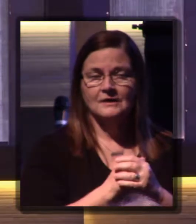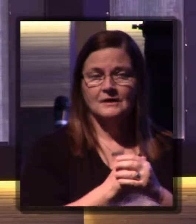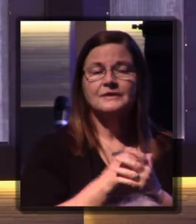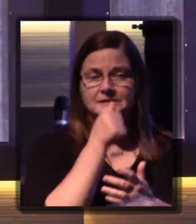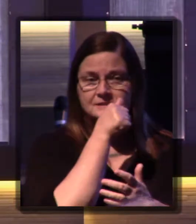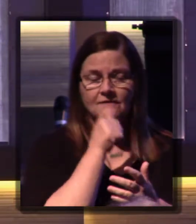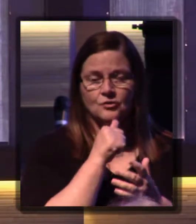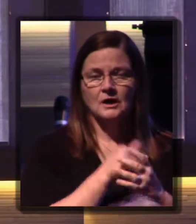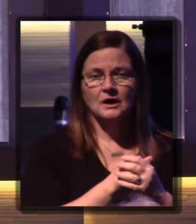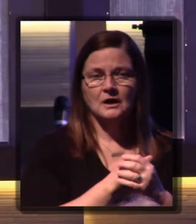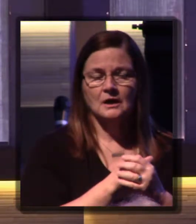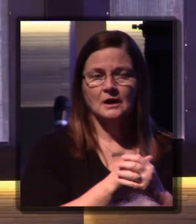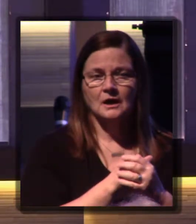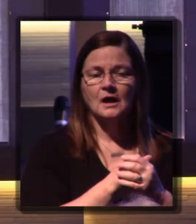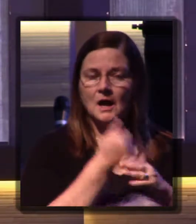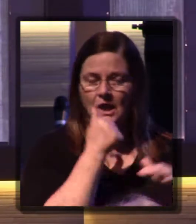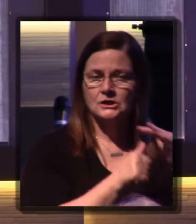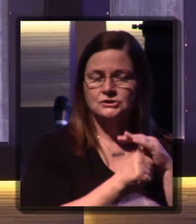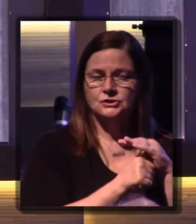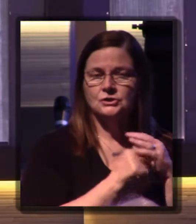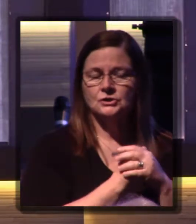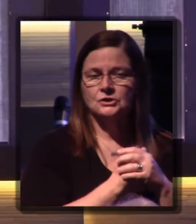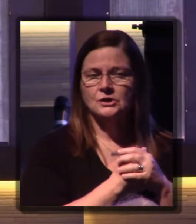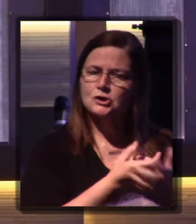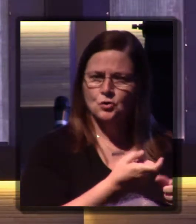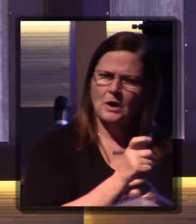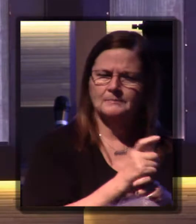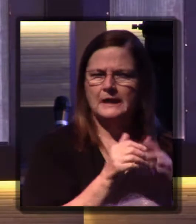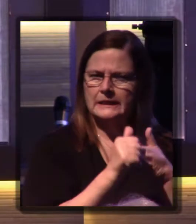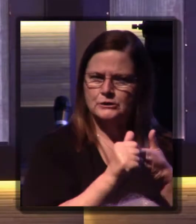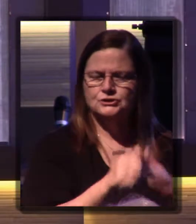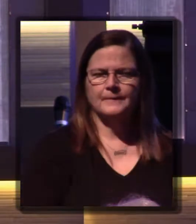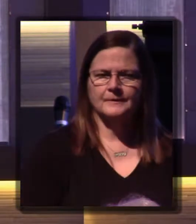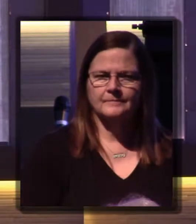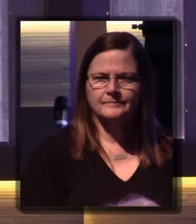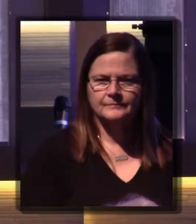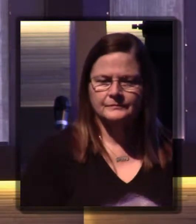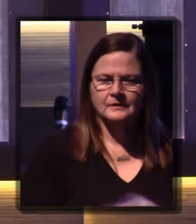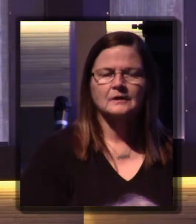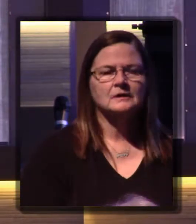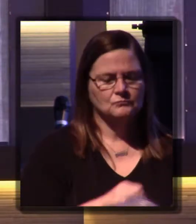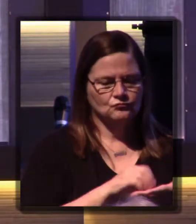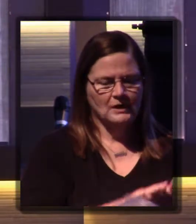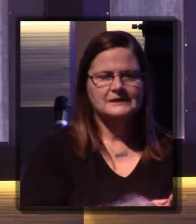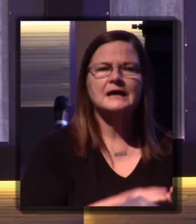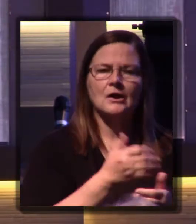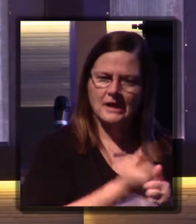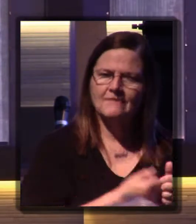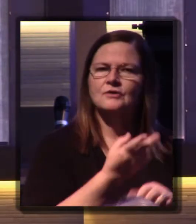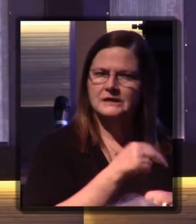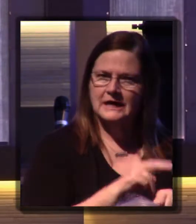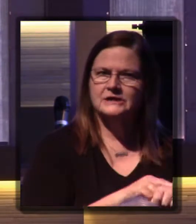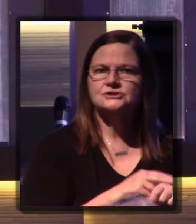that is suffering under unjust, corrupt leadership. Just write down, just